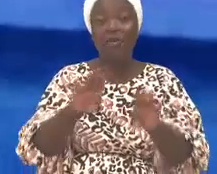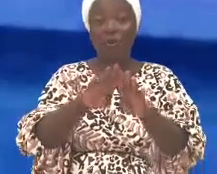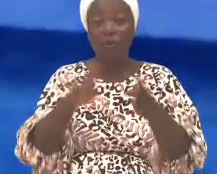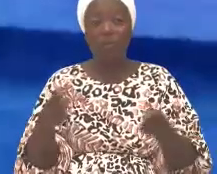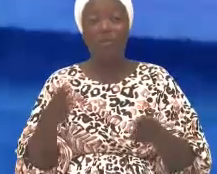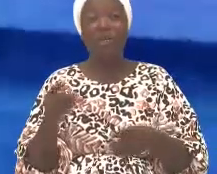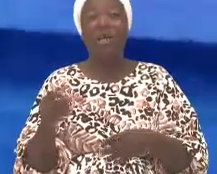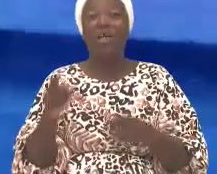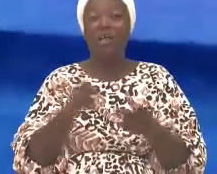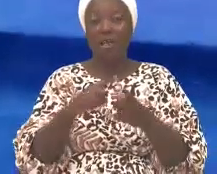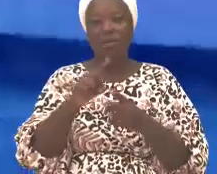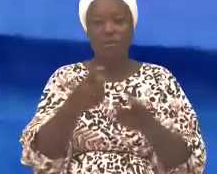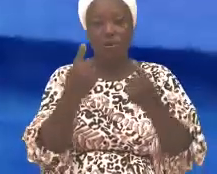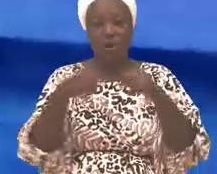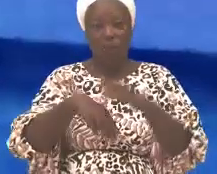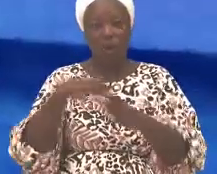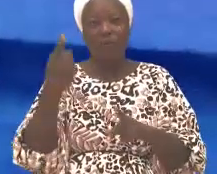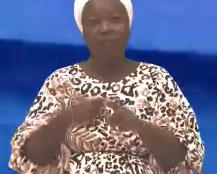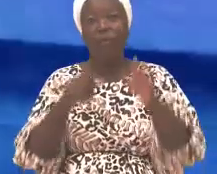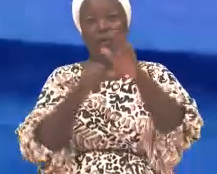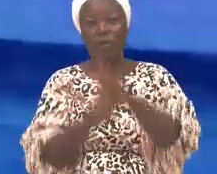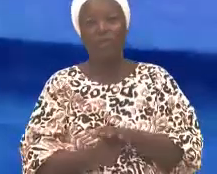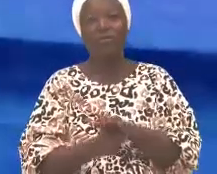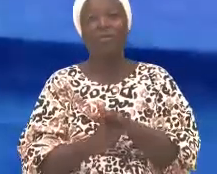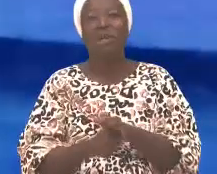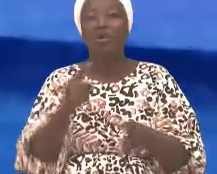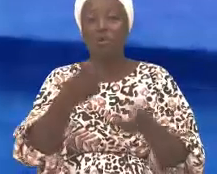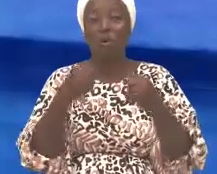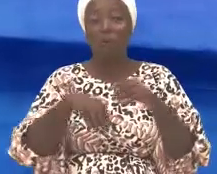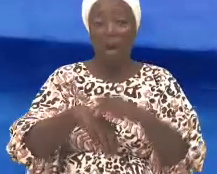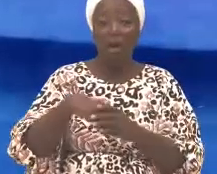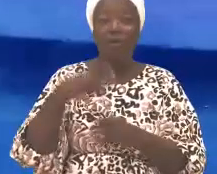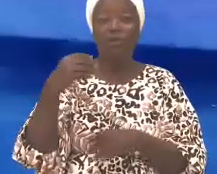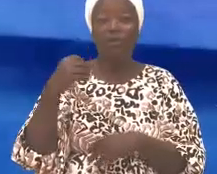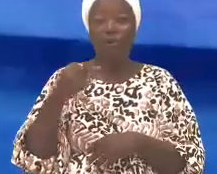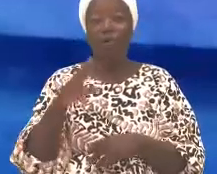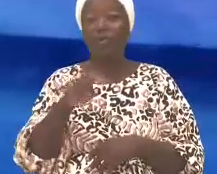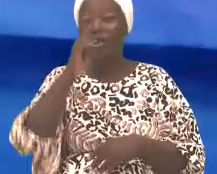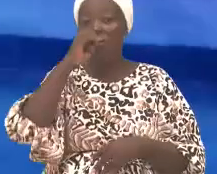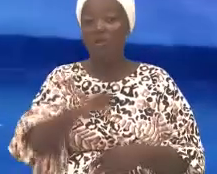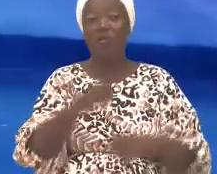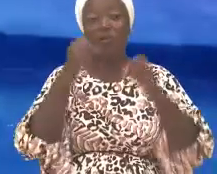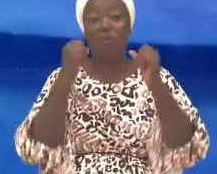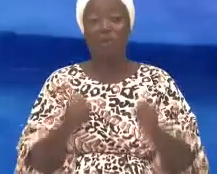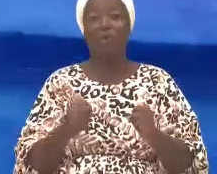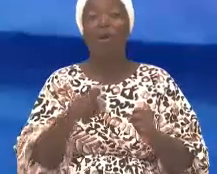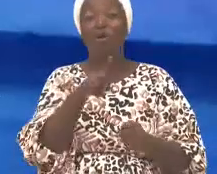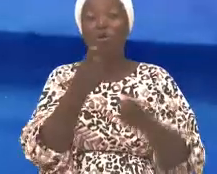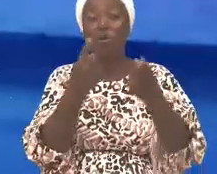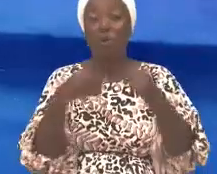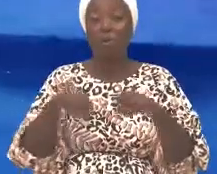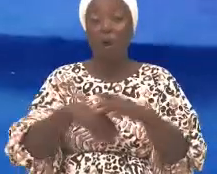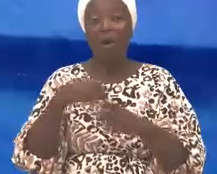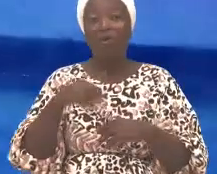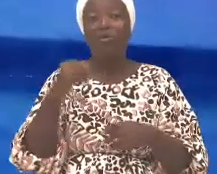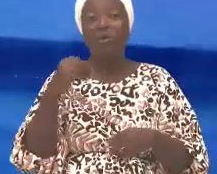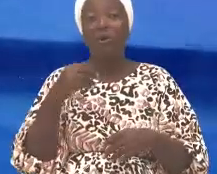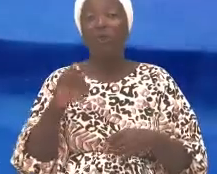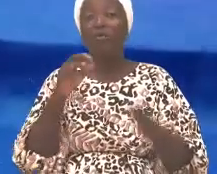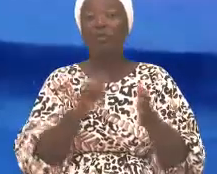you come out of oppression. You come out of the evil power. You come out of that